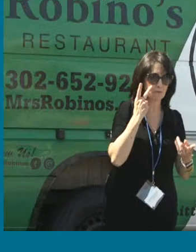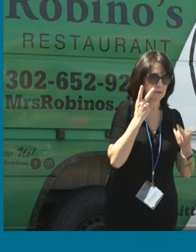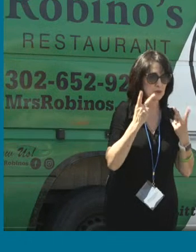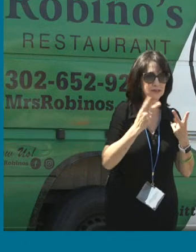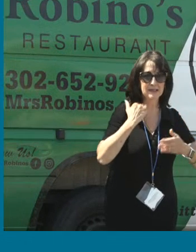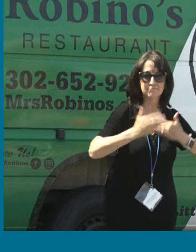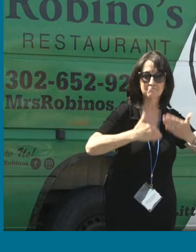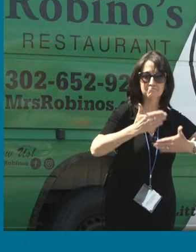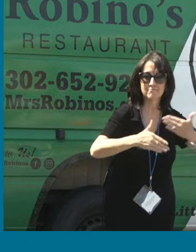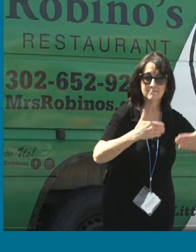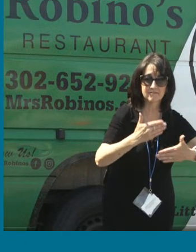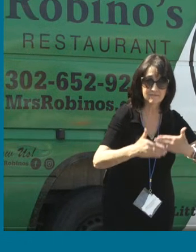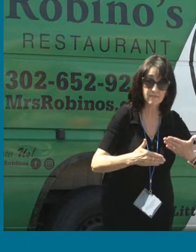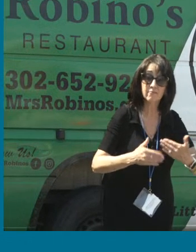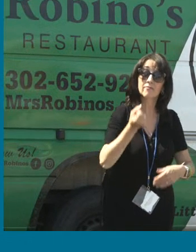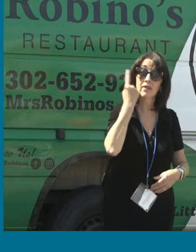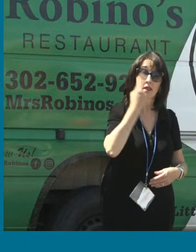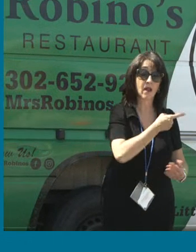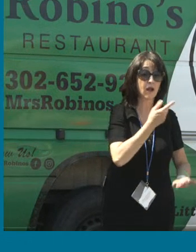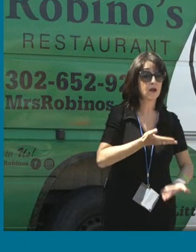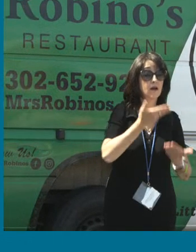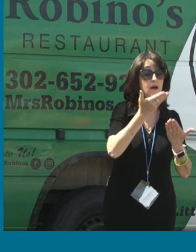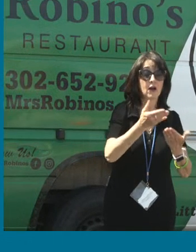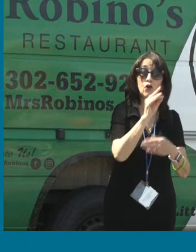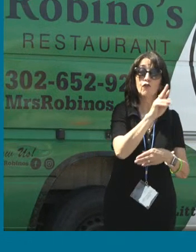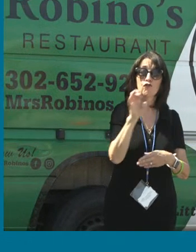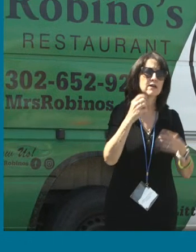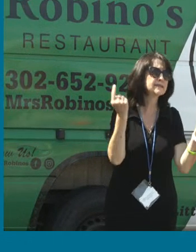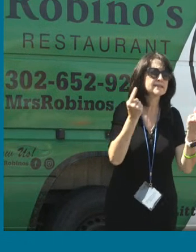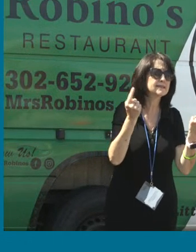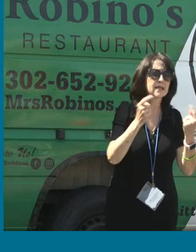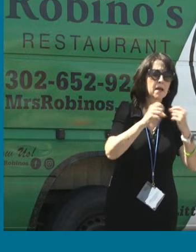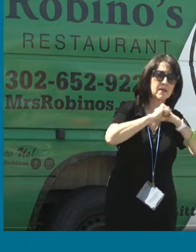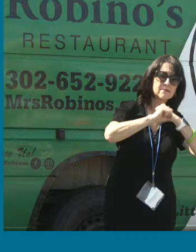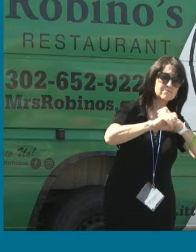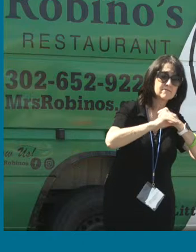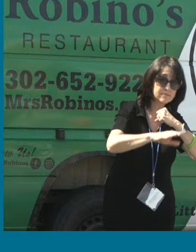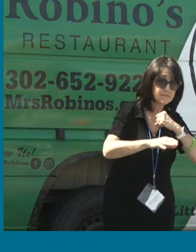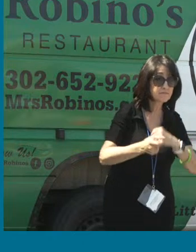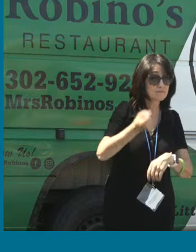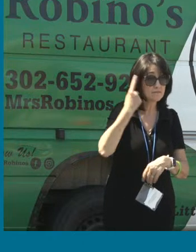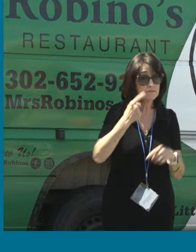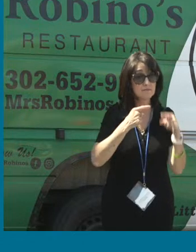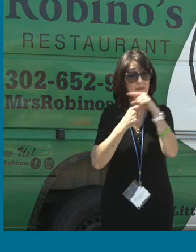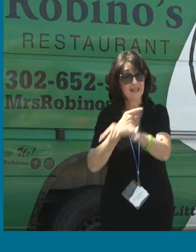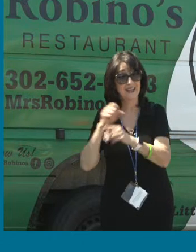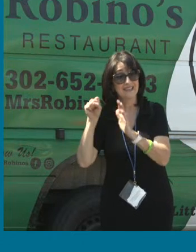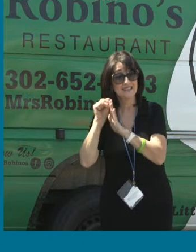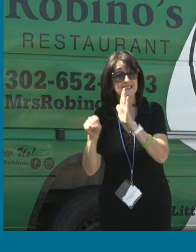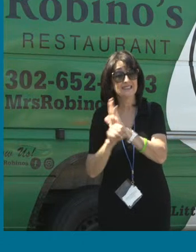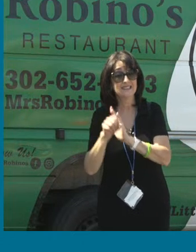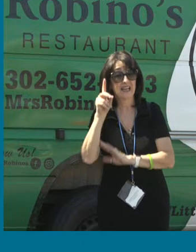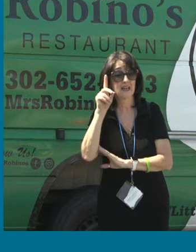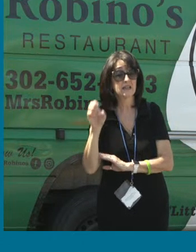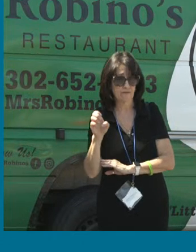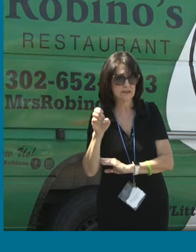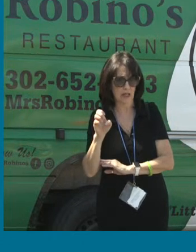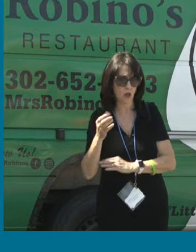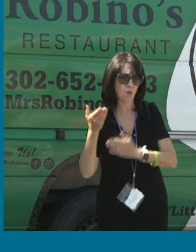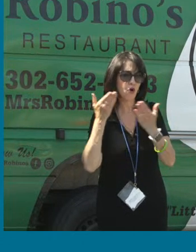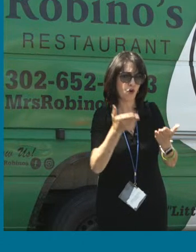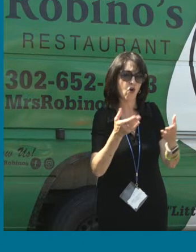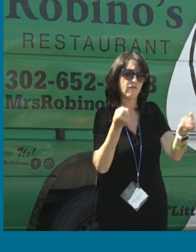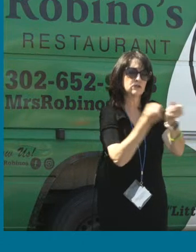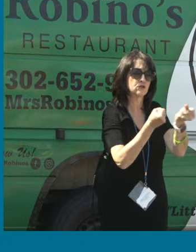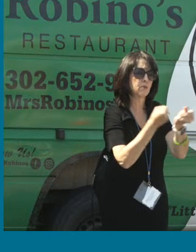in exchange for providing that promotion, the state of Delaware is offering a one-time $5,000 grant to help offset those expenses so